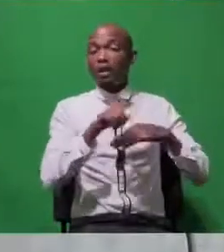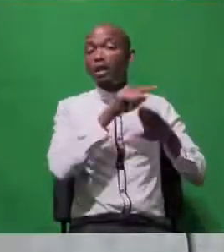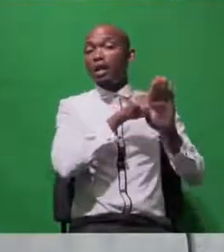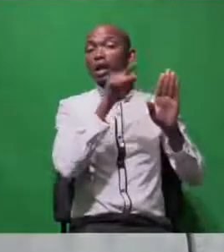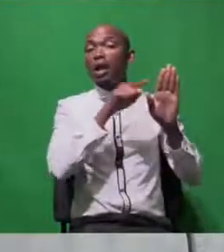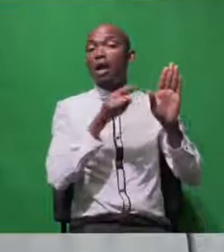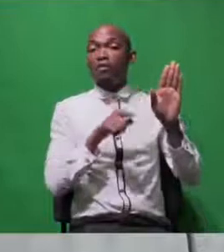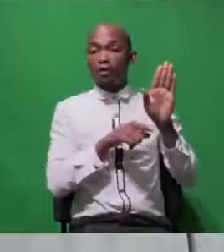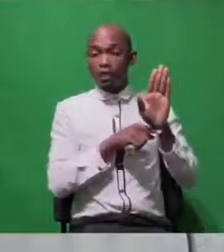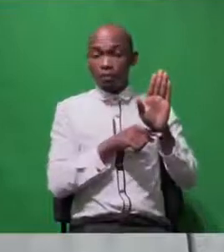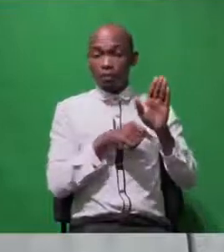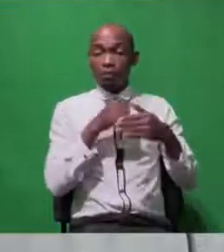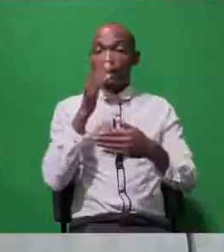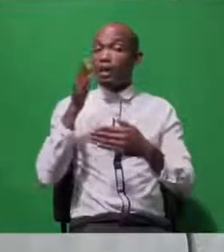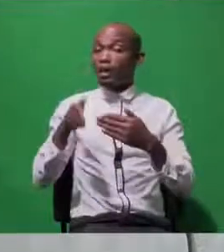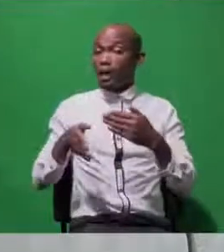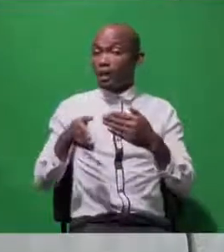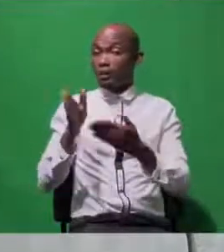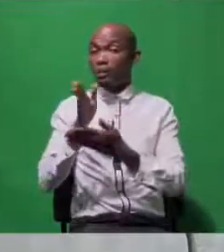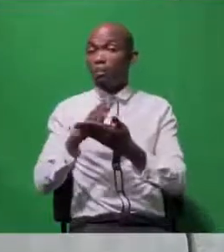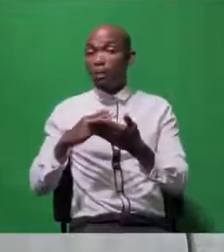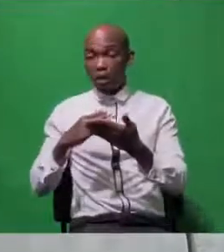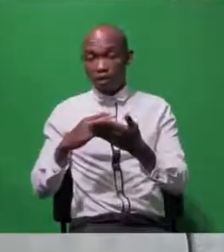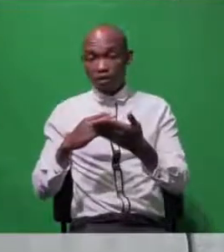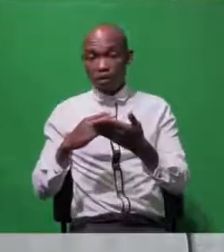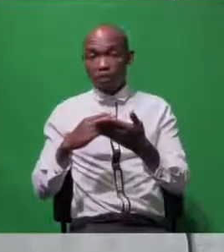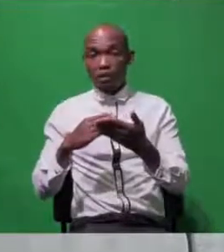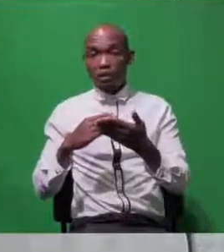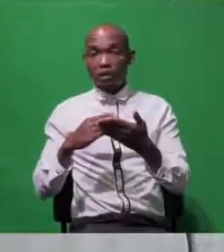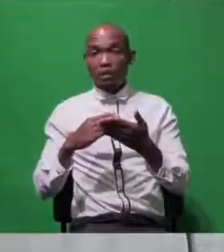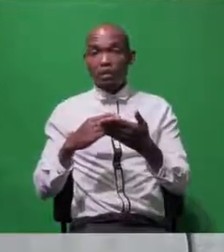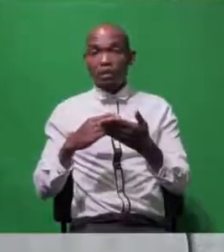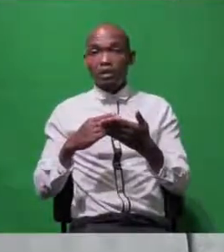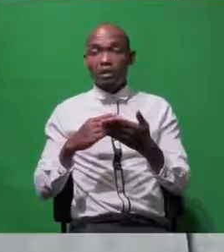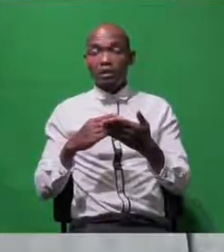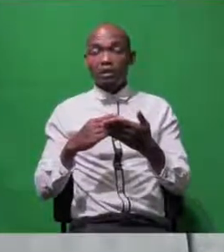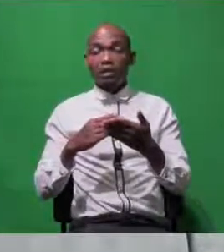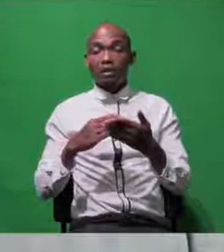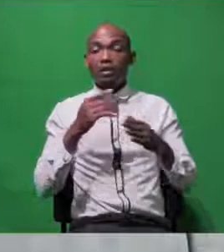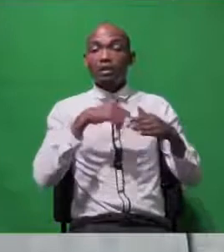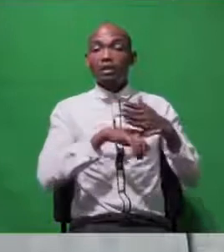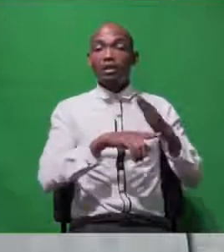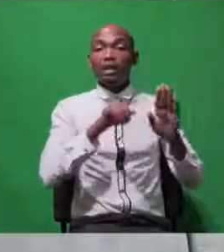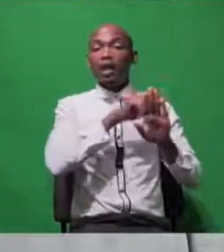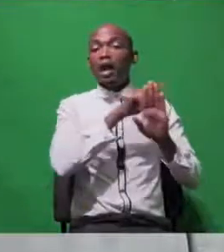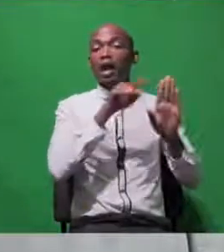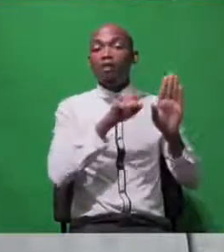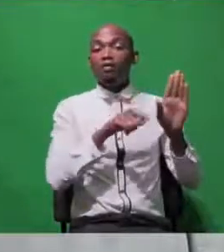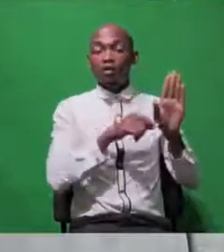last part, or the last service introduced by the whites in Africa,